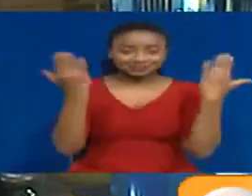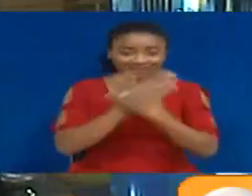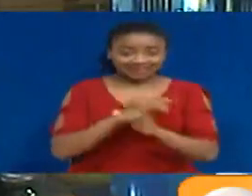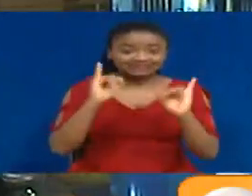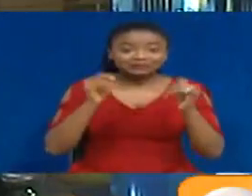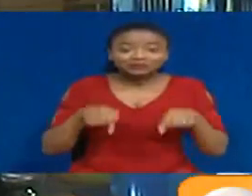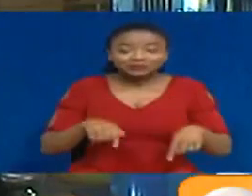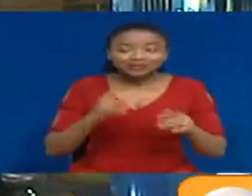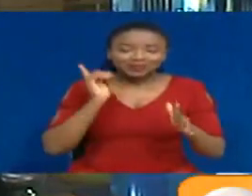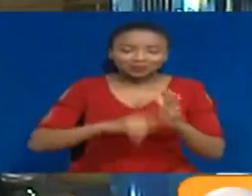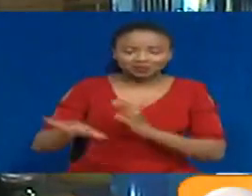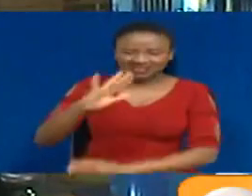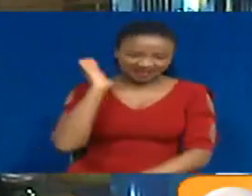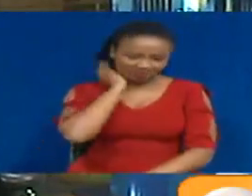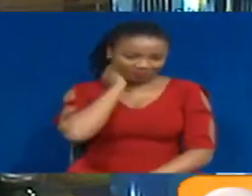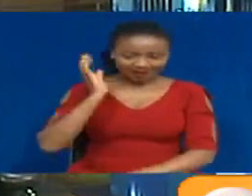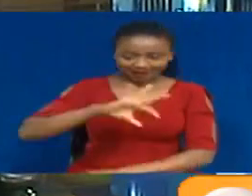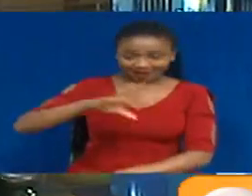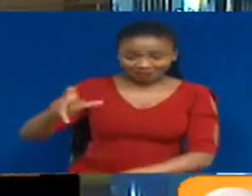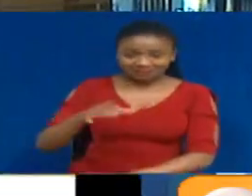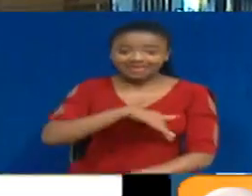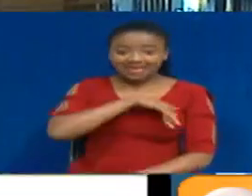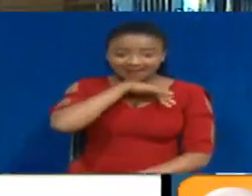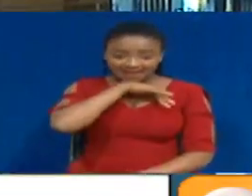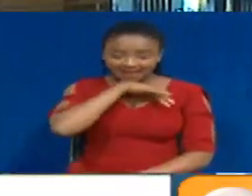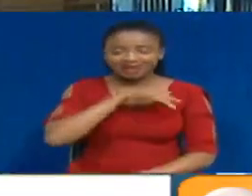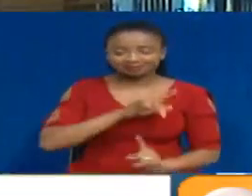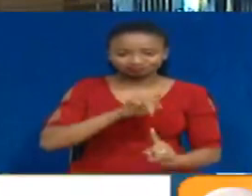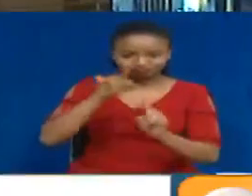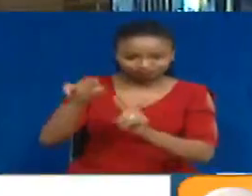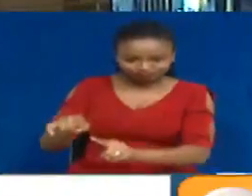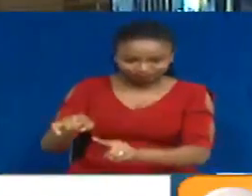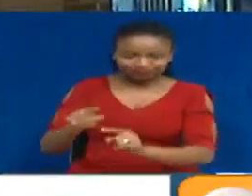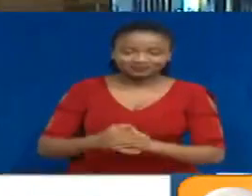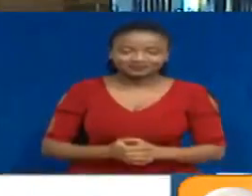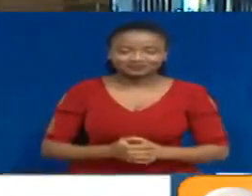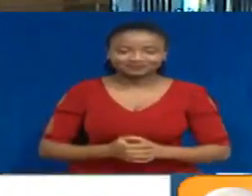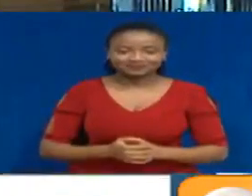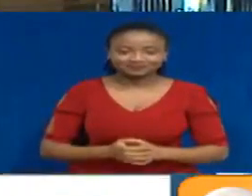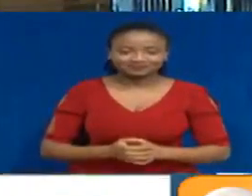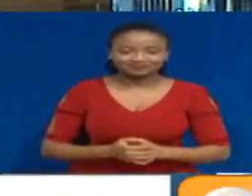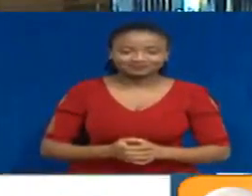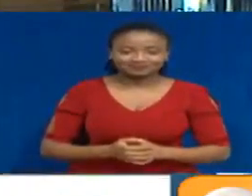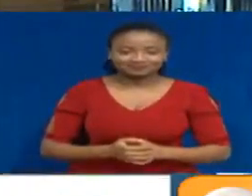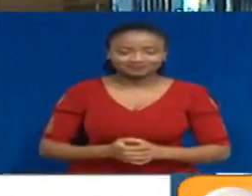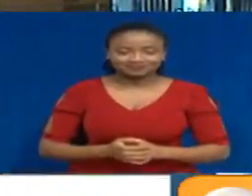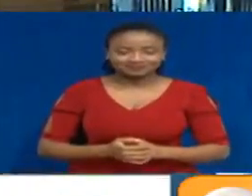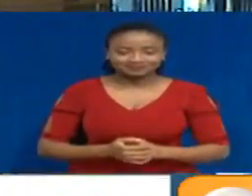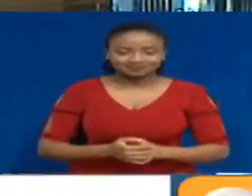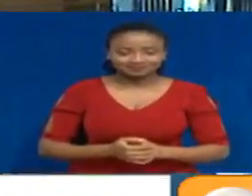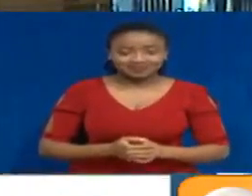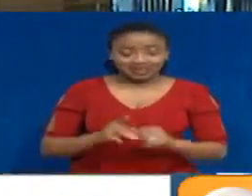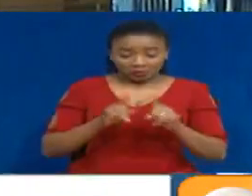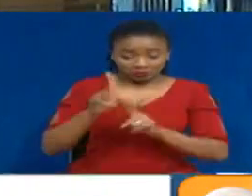and want to begin tonight in Murang'a County, where ODM leader Raila Odinga got a ringing endorsement from a section of Mount